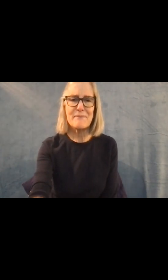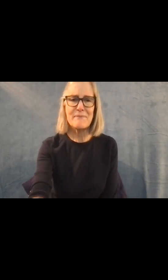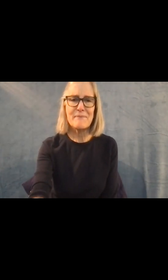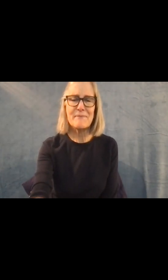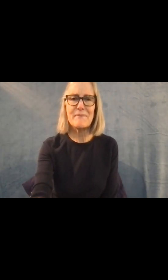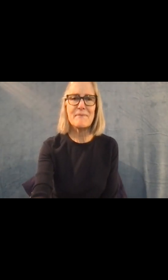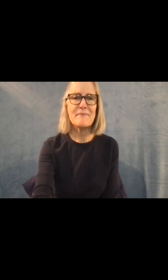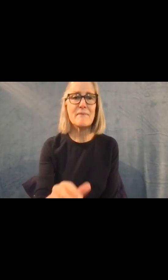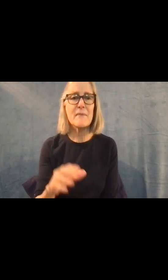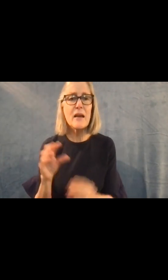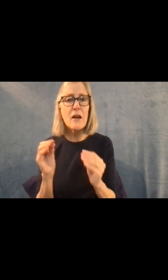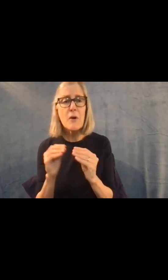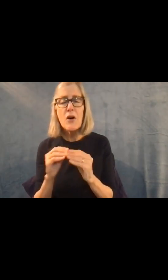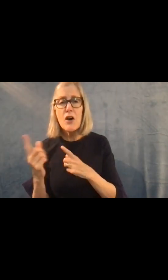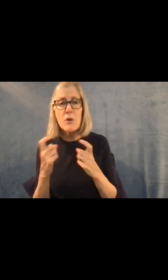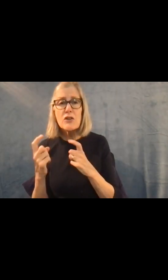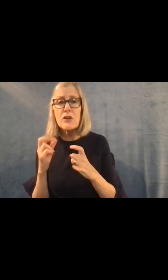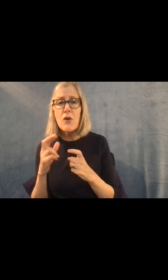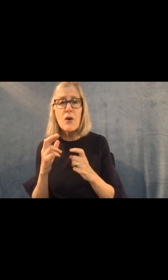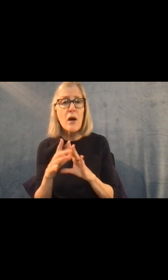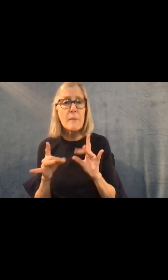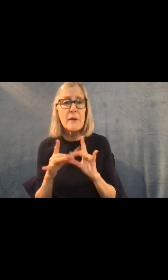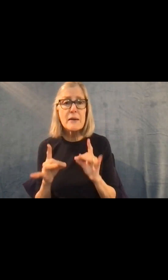Anybody else have questions or comments?